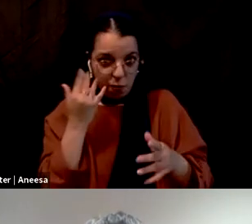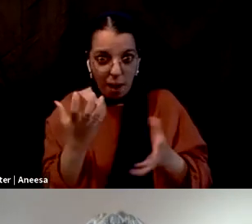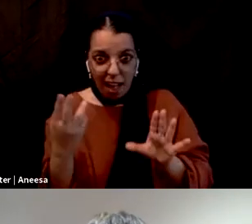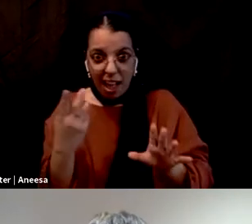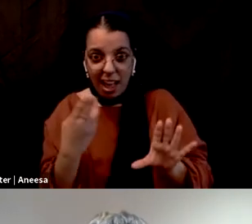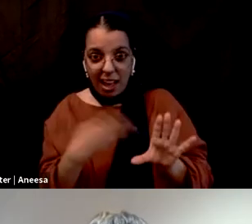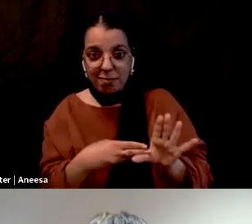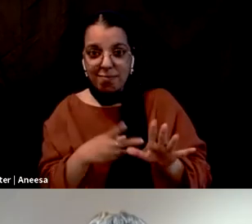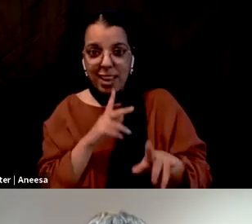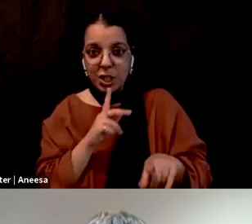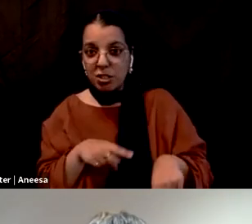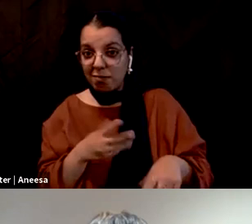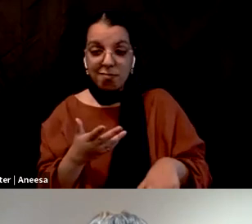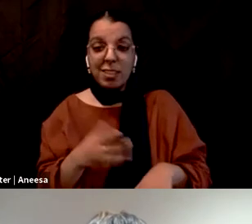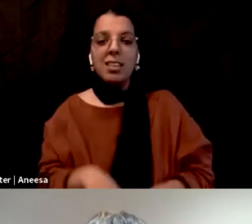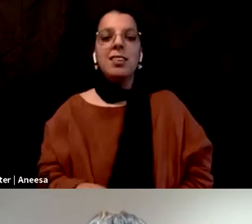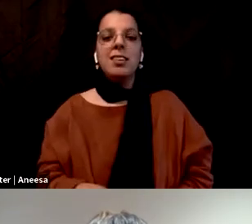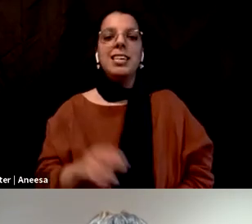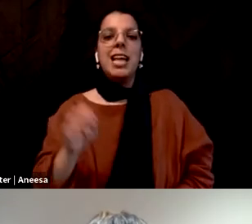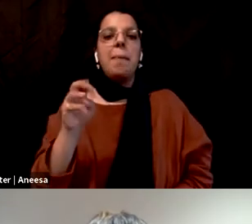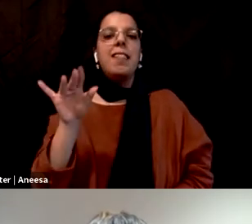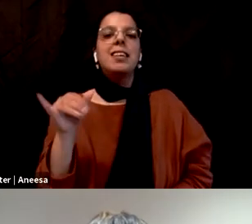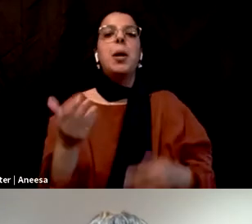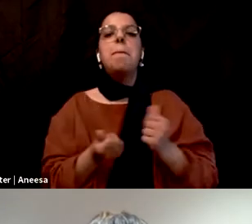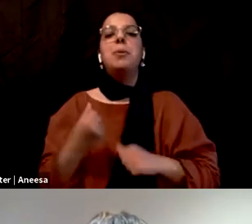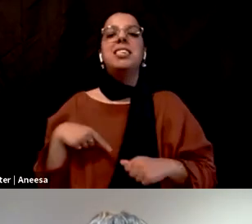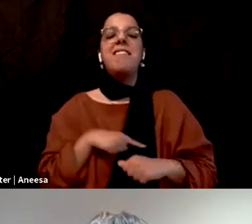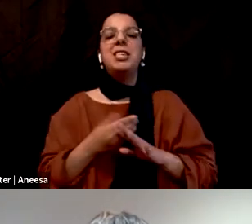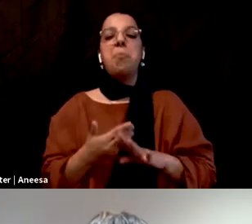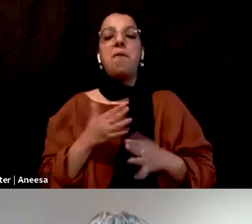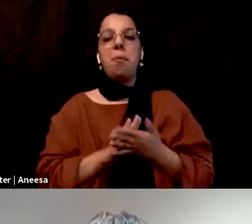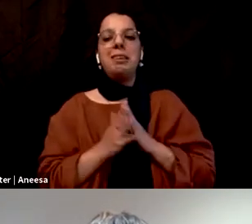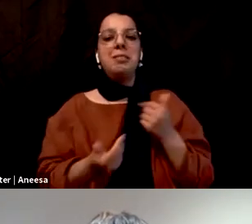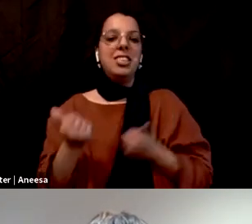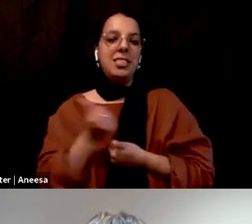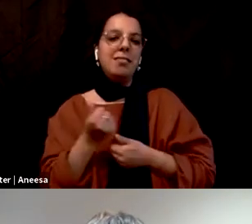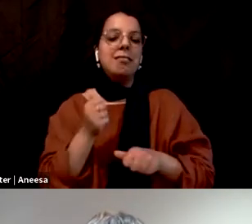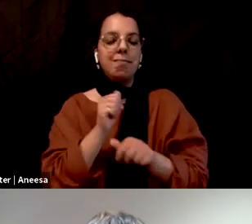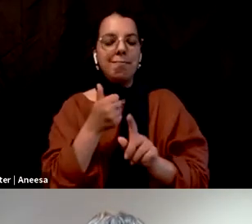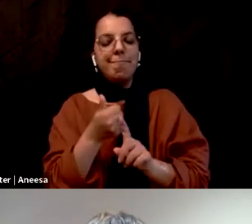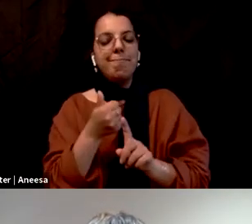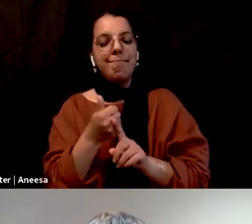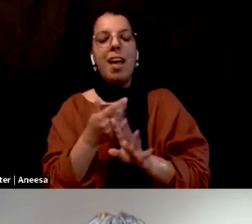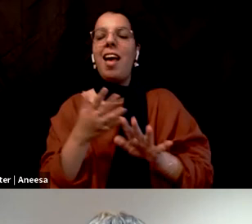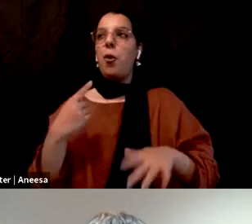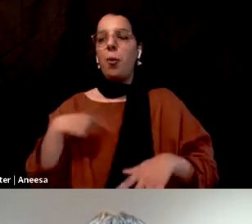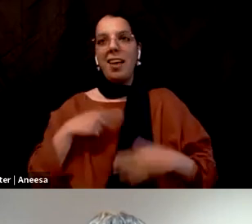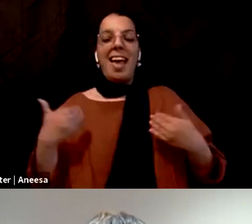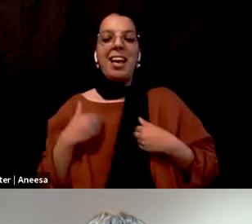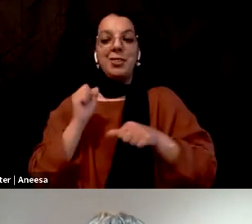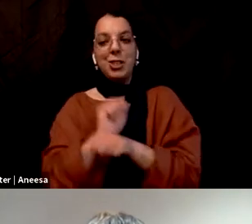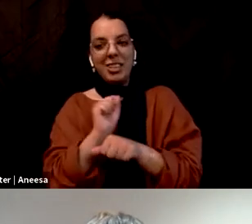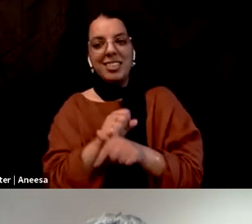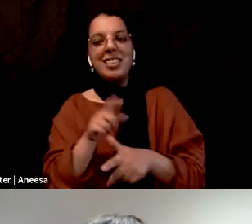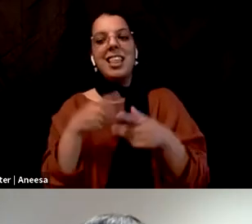Jill. most of us had careers before this and made the choice to come back and contribute to our communities